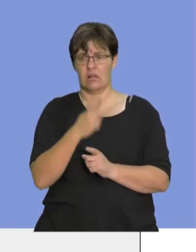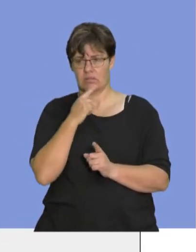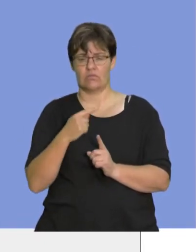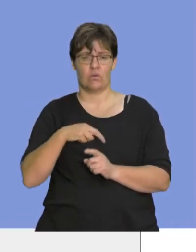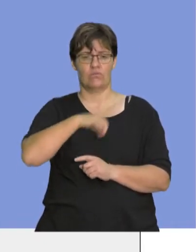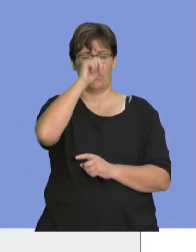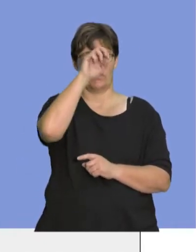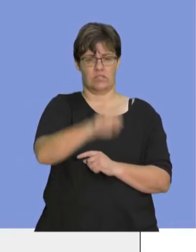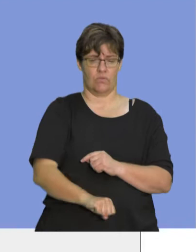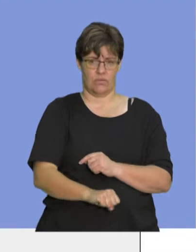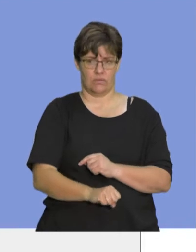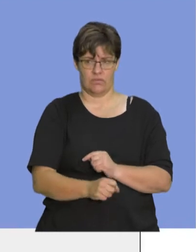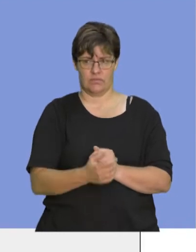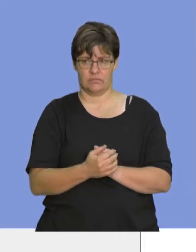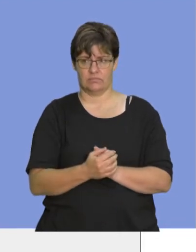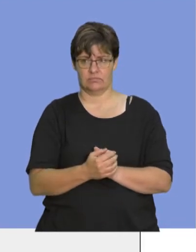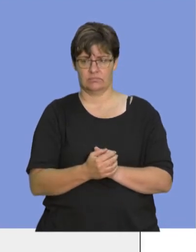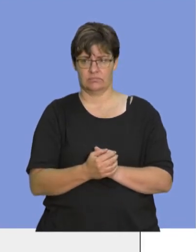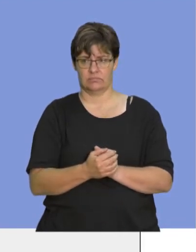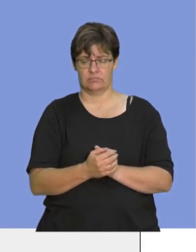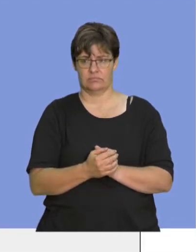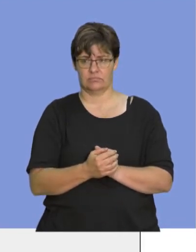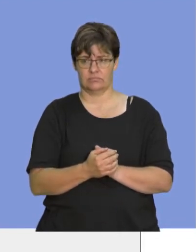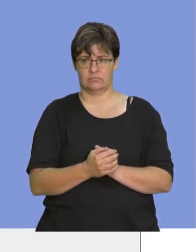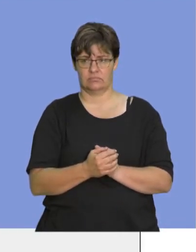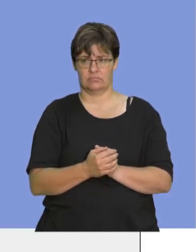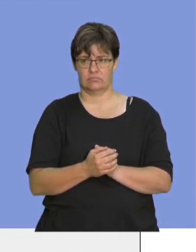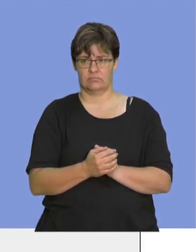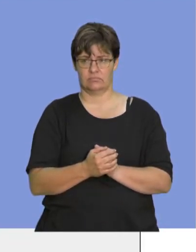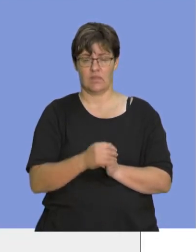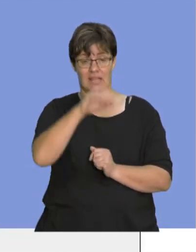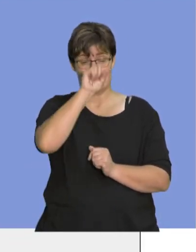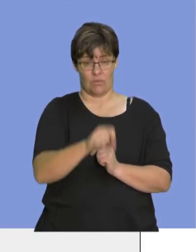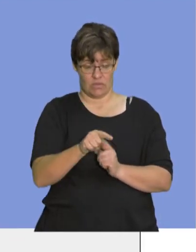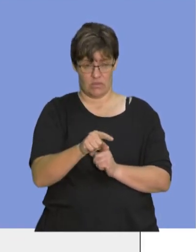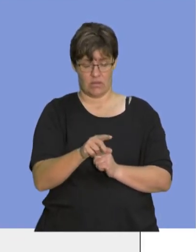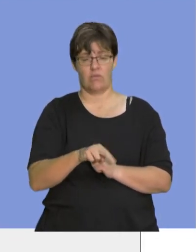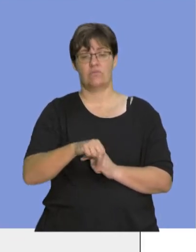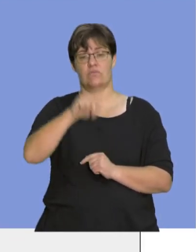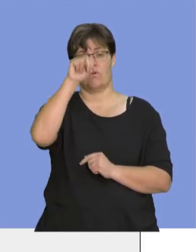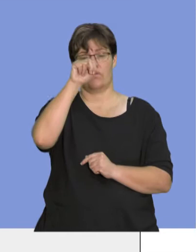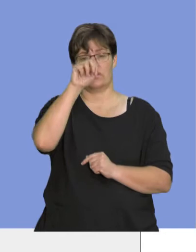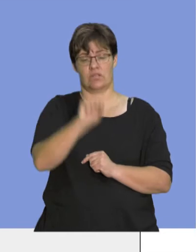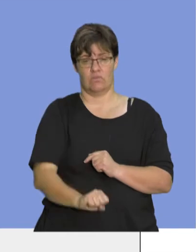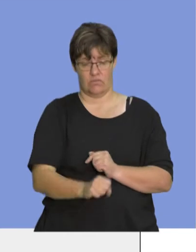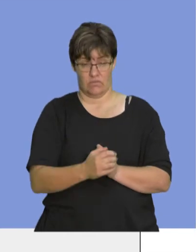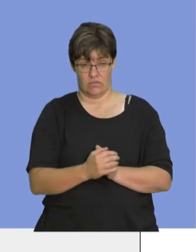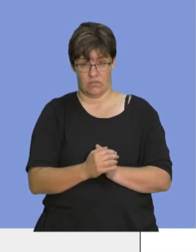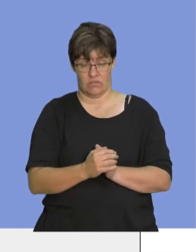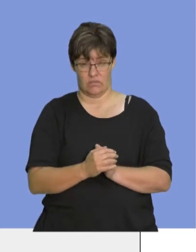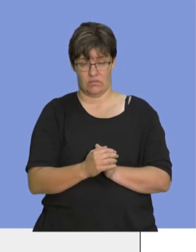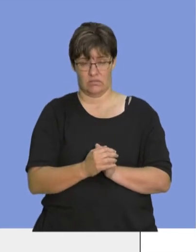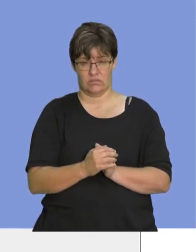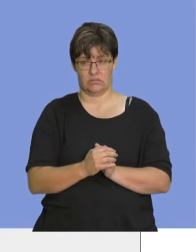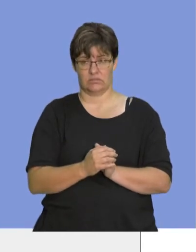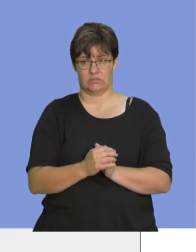place it, it will still point in the north-south direction. Okay, let's move it to the South Pole. It shows how